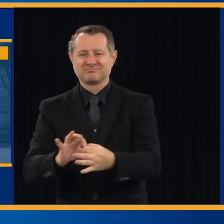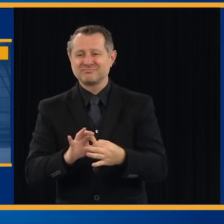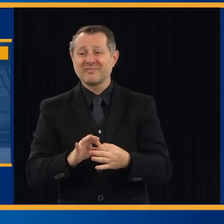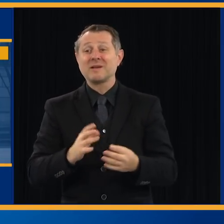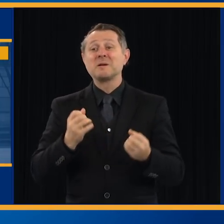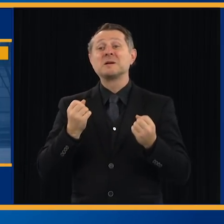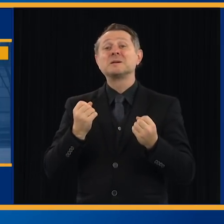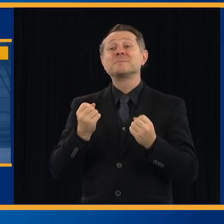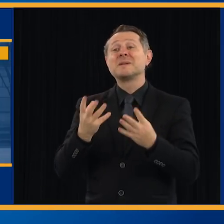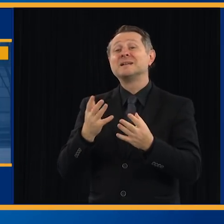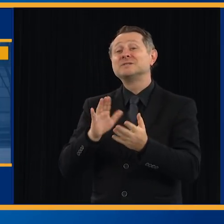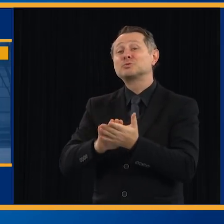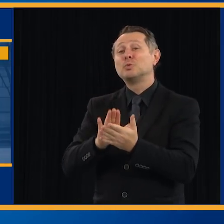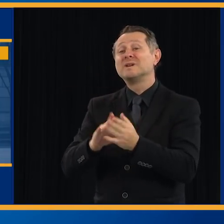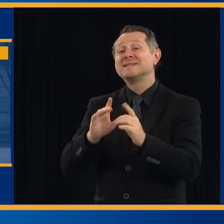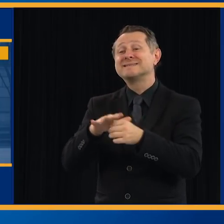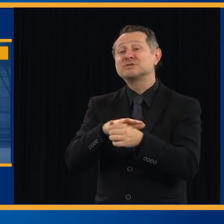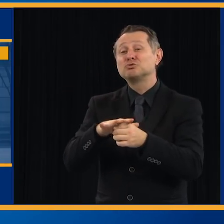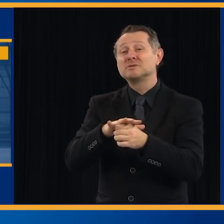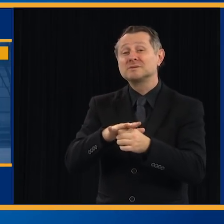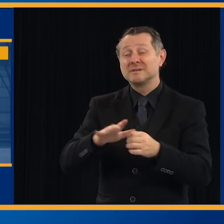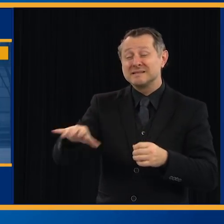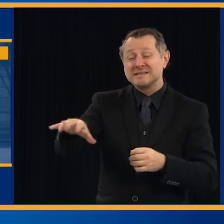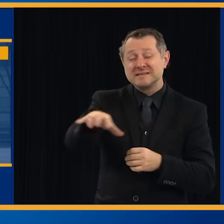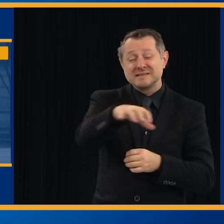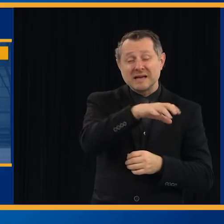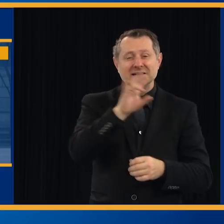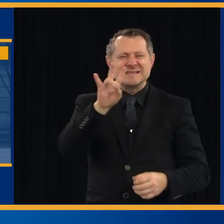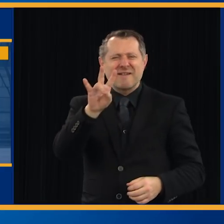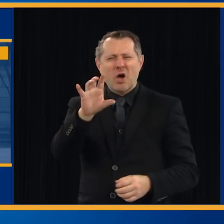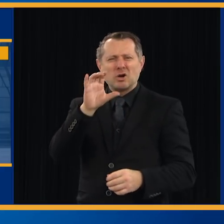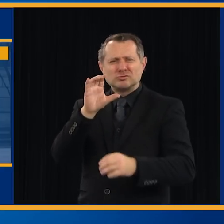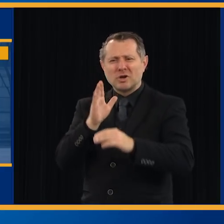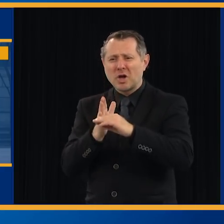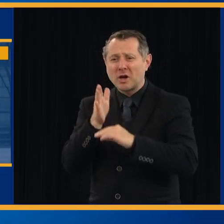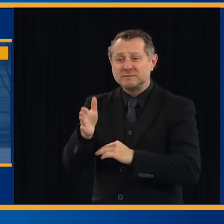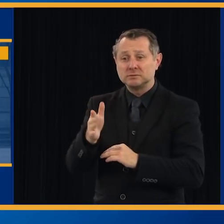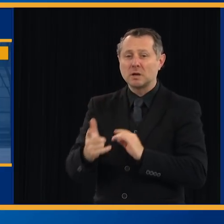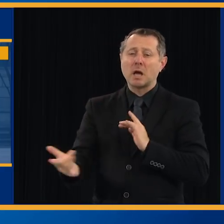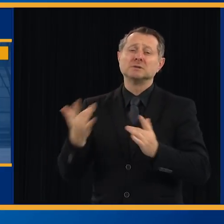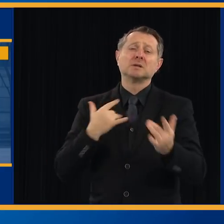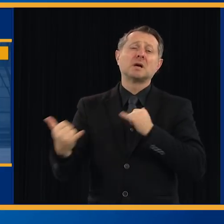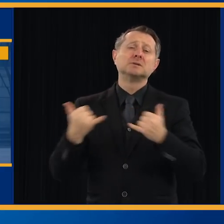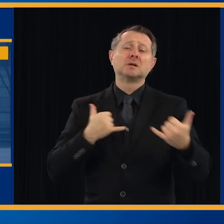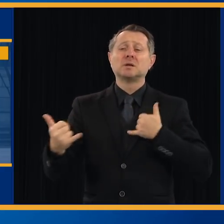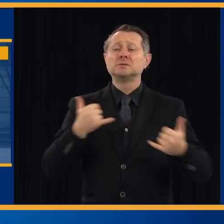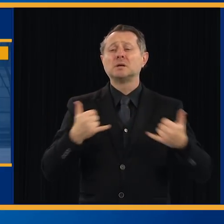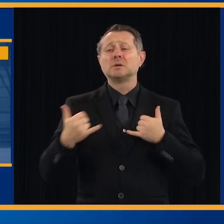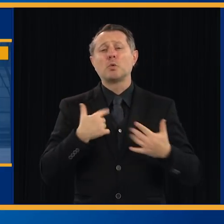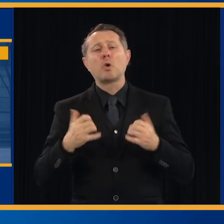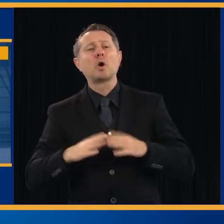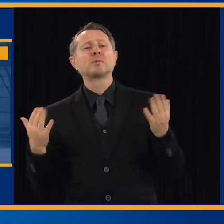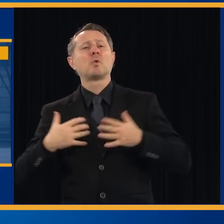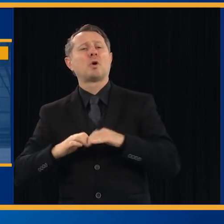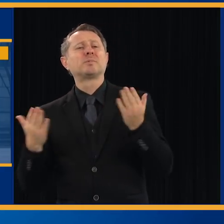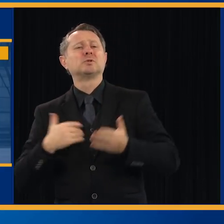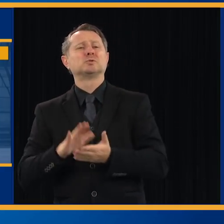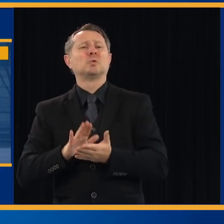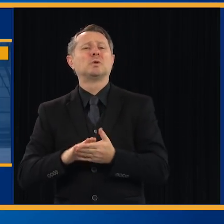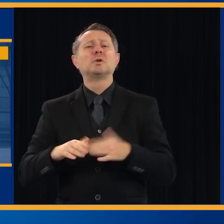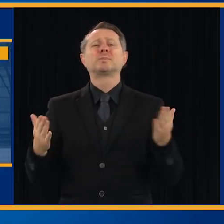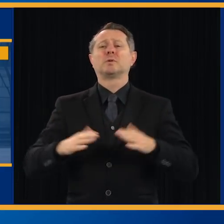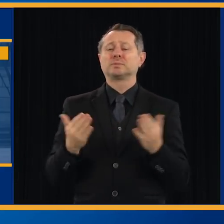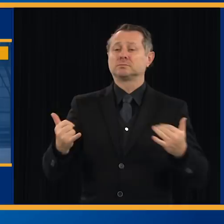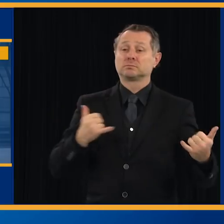state, over 700 school districts. They're calling, saying they want to open up their local schools. They want to make